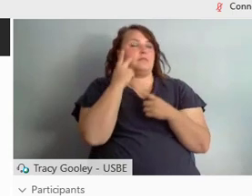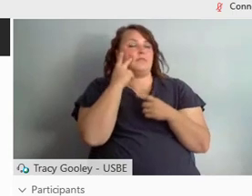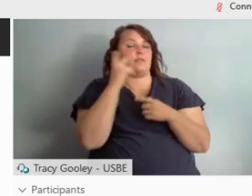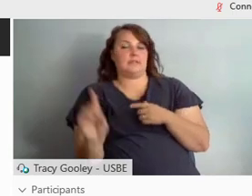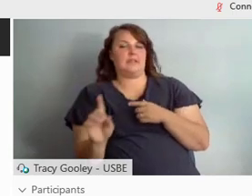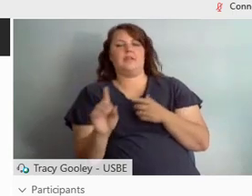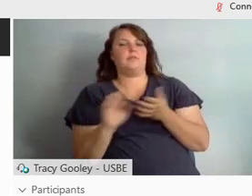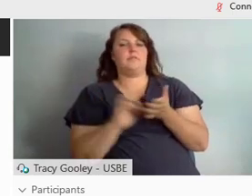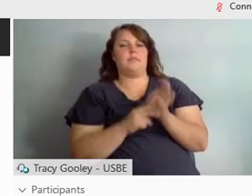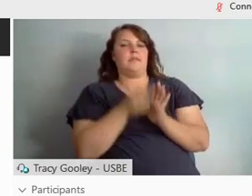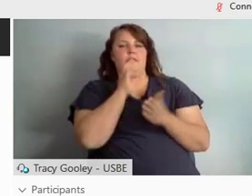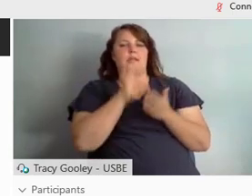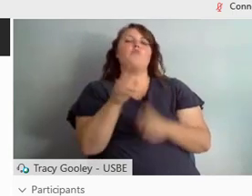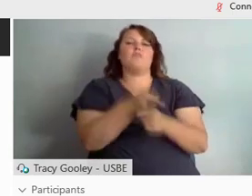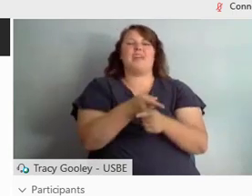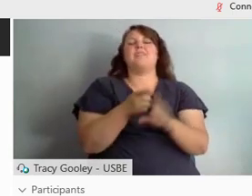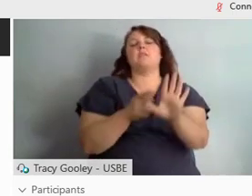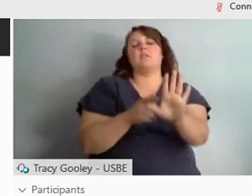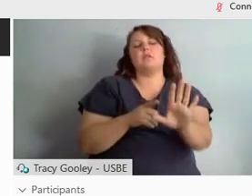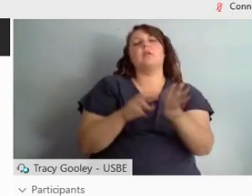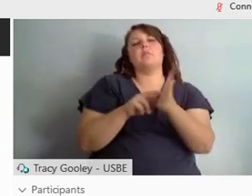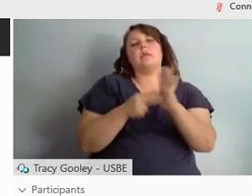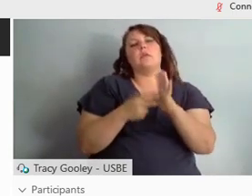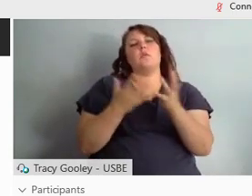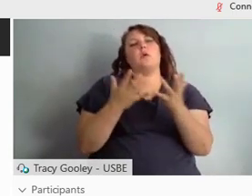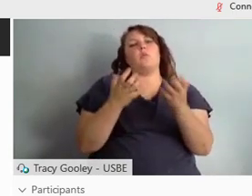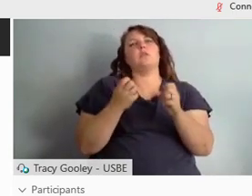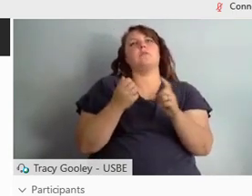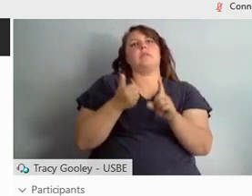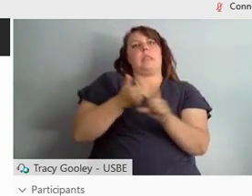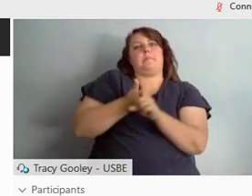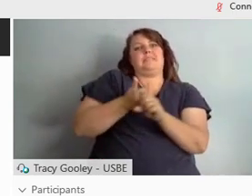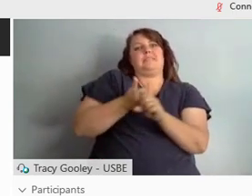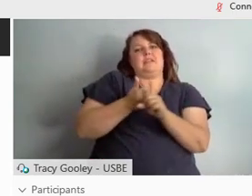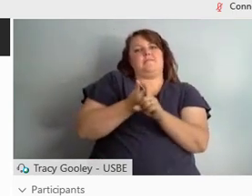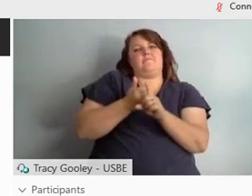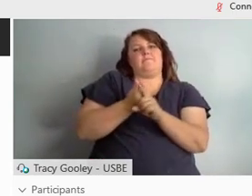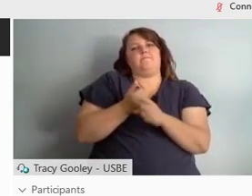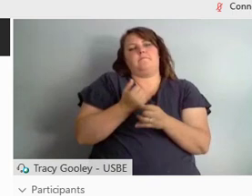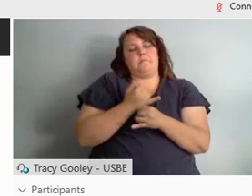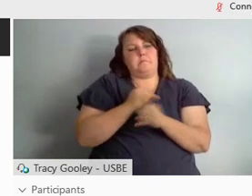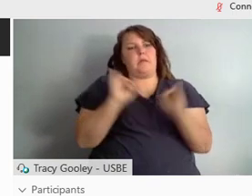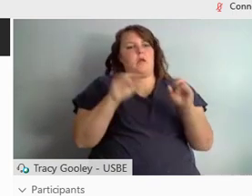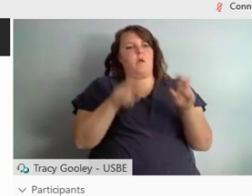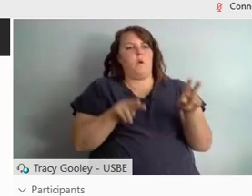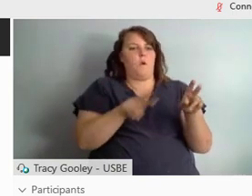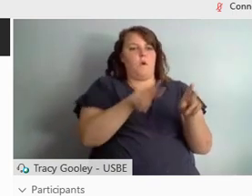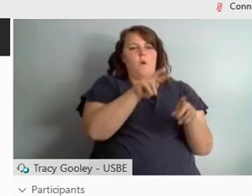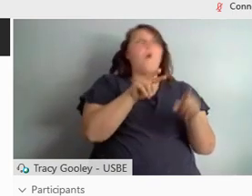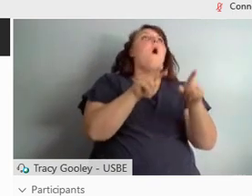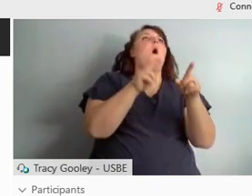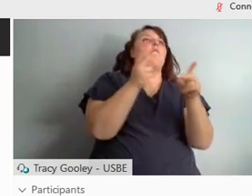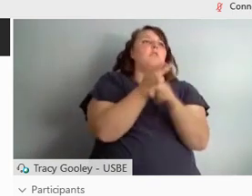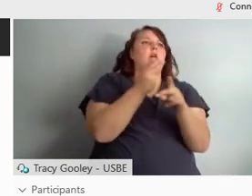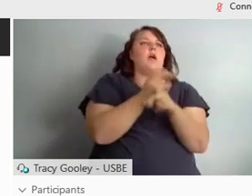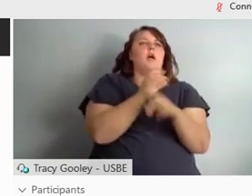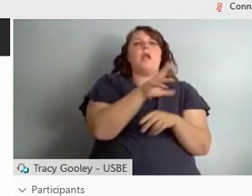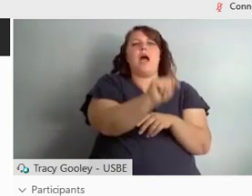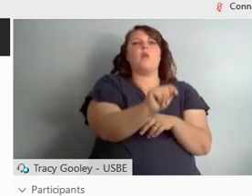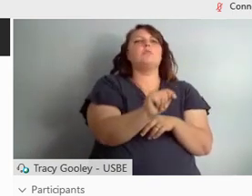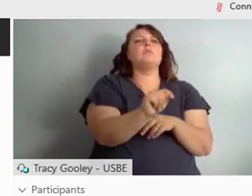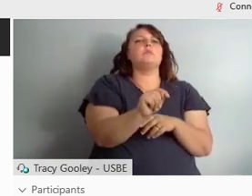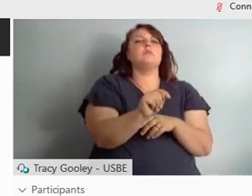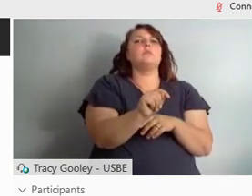D, that wouldn't count. No, because we're looking for the automaticity piece as well. And they give you the